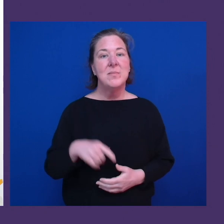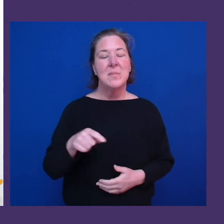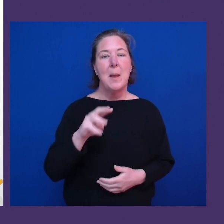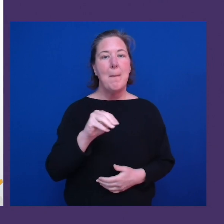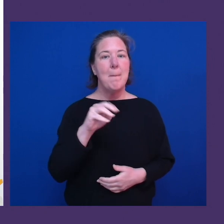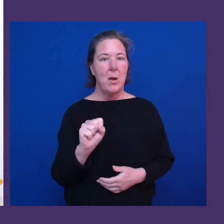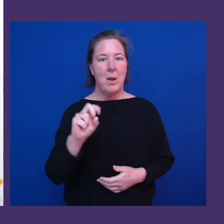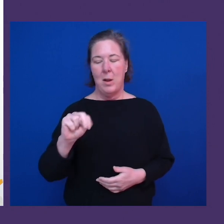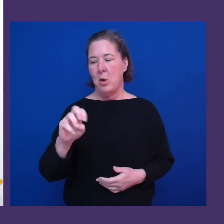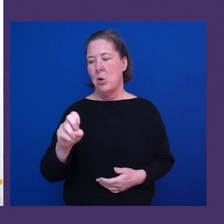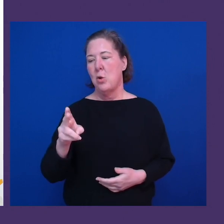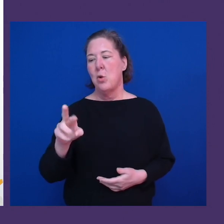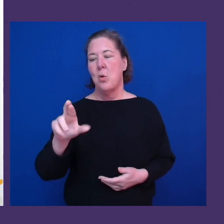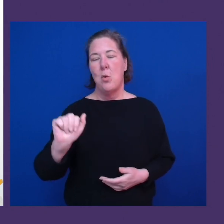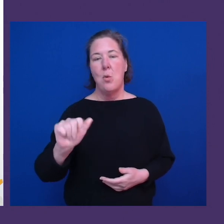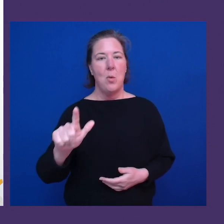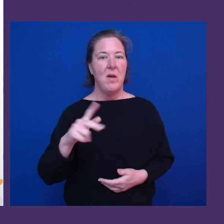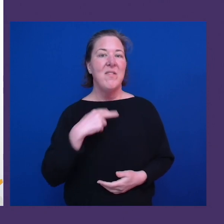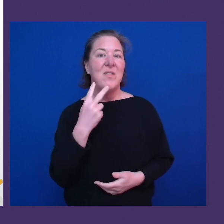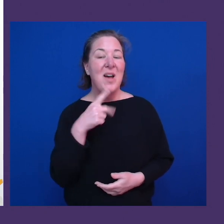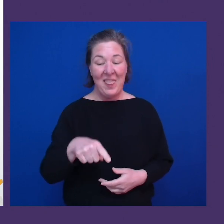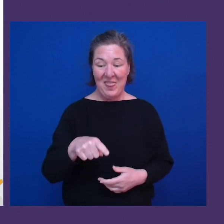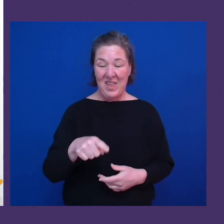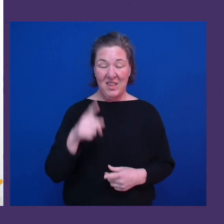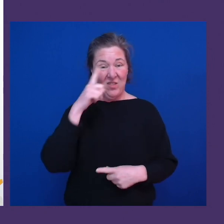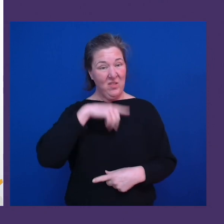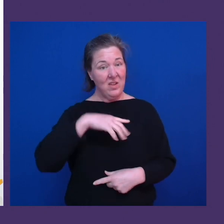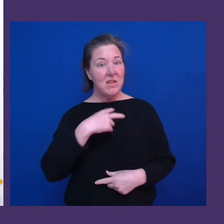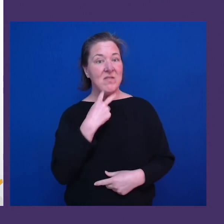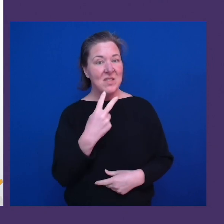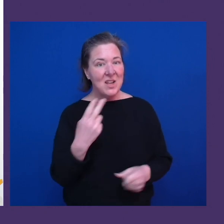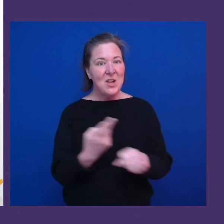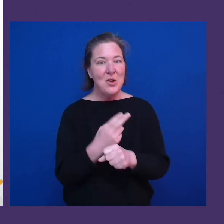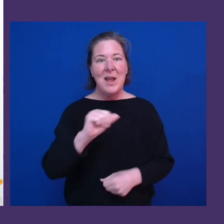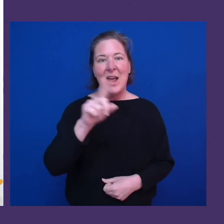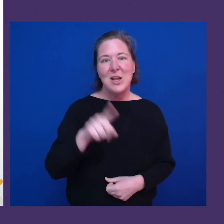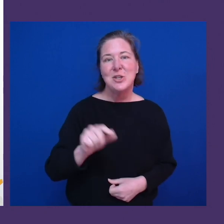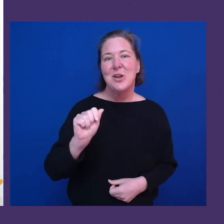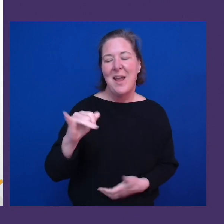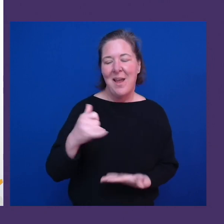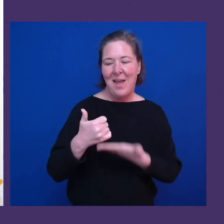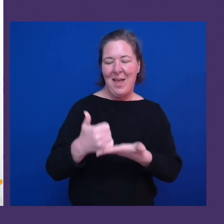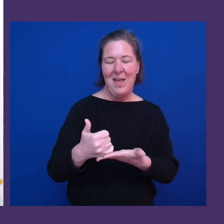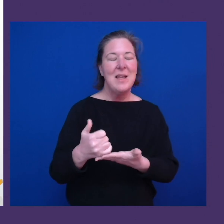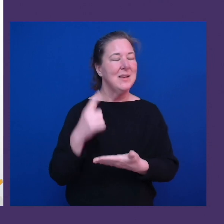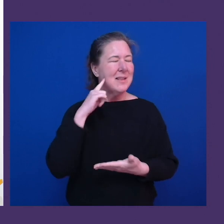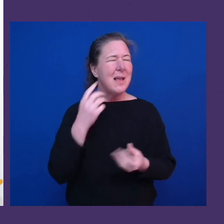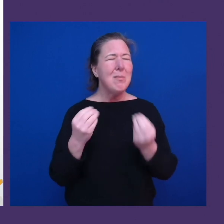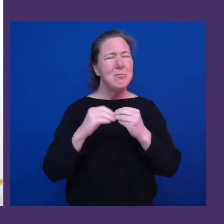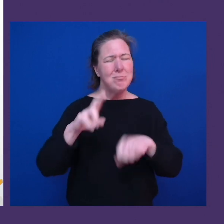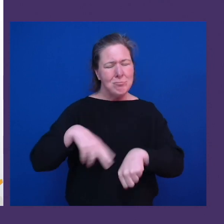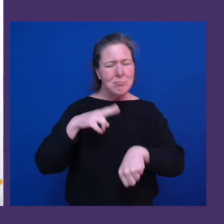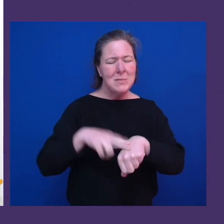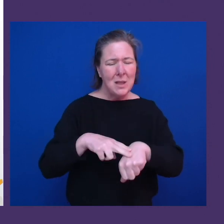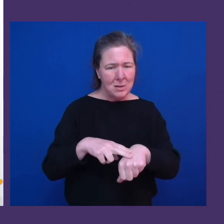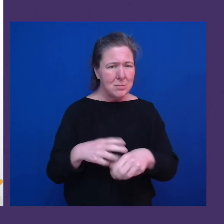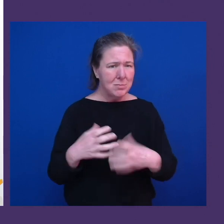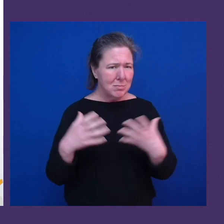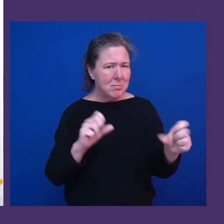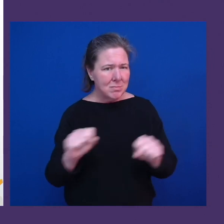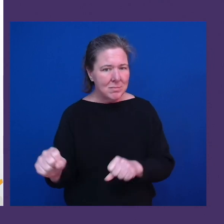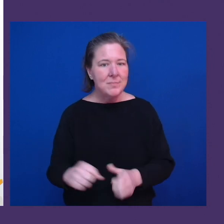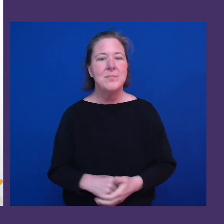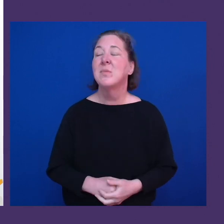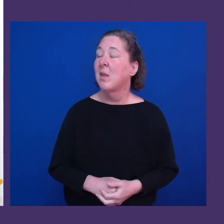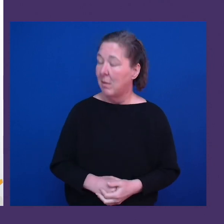Neural voice. And these synthetic voices use Azure AI to help them sound as natural as possible. By